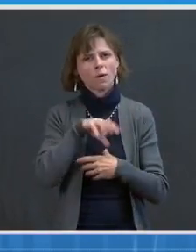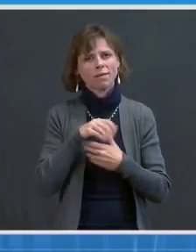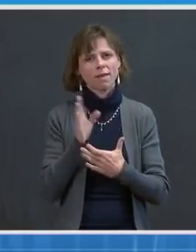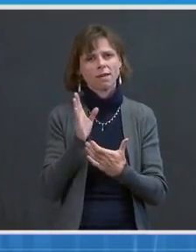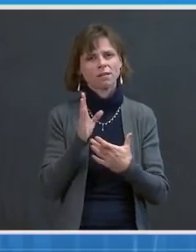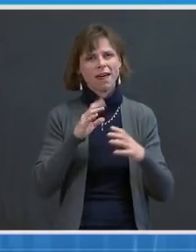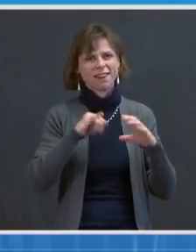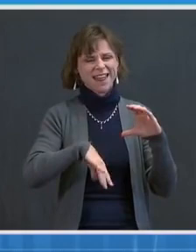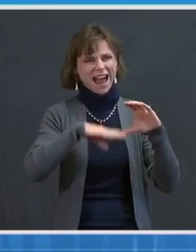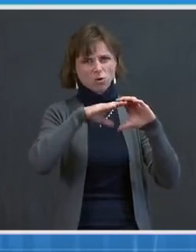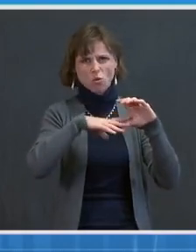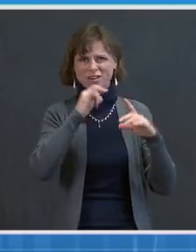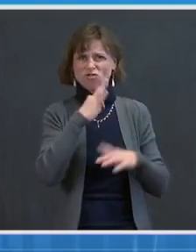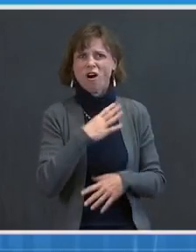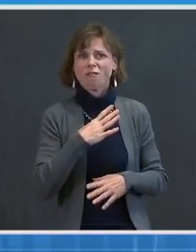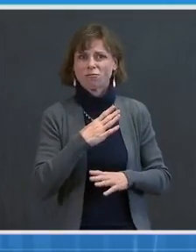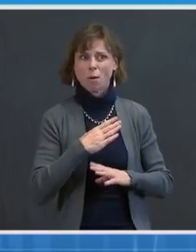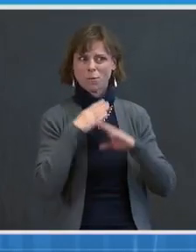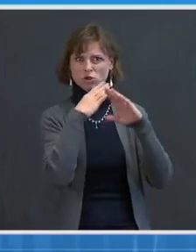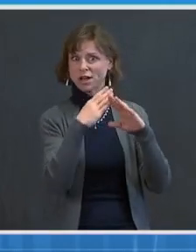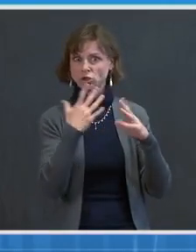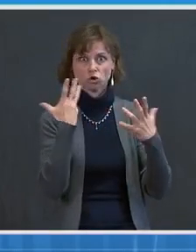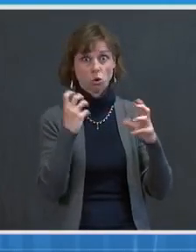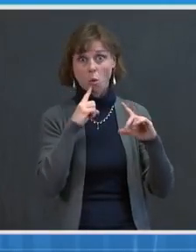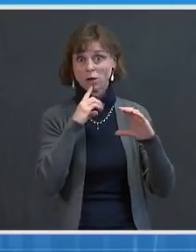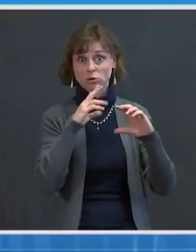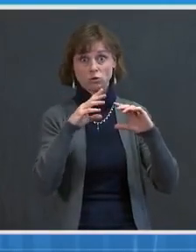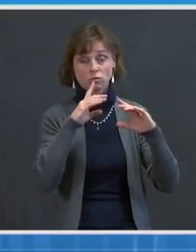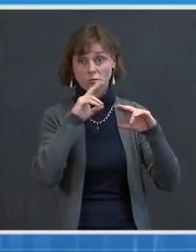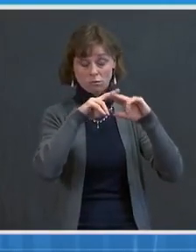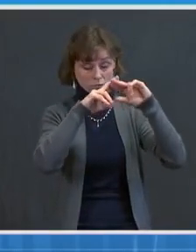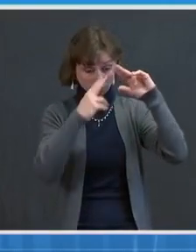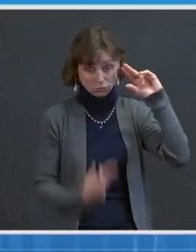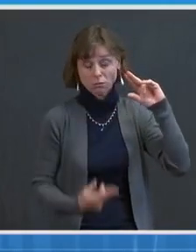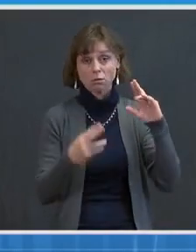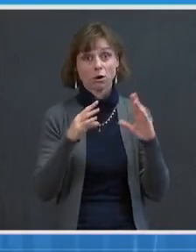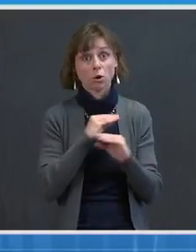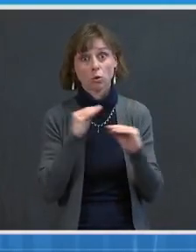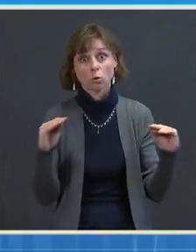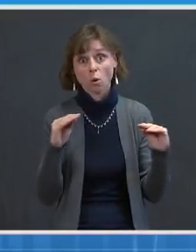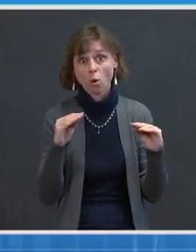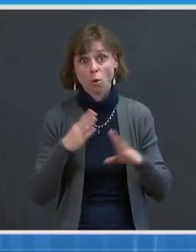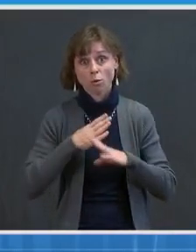opposed to essentially falling off the grid, as it were, if you get it so